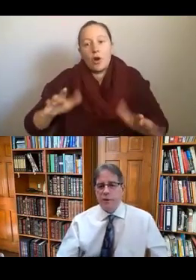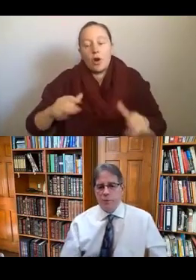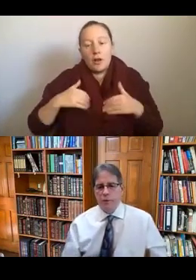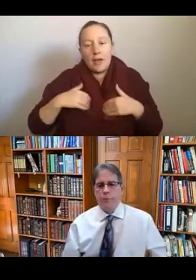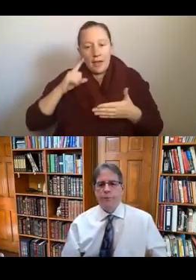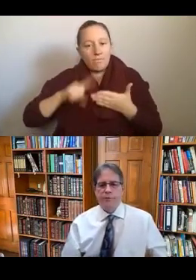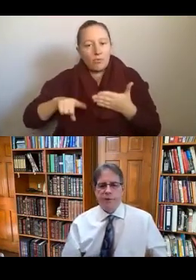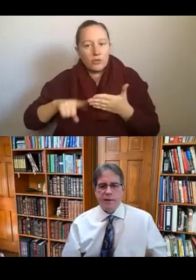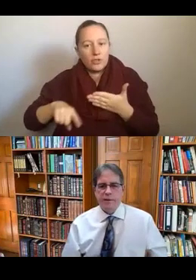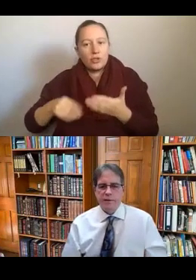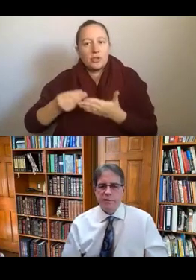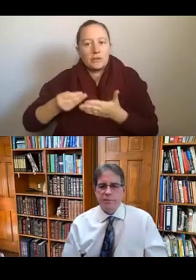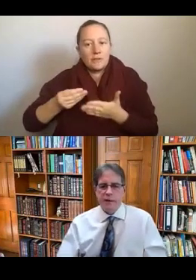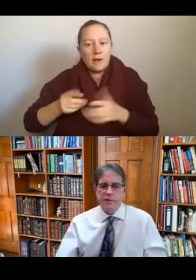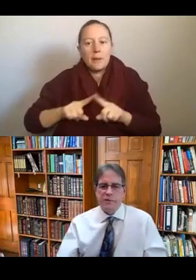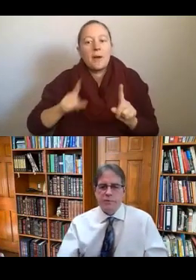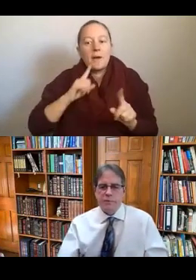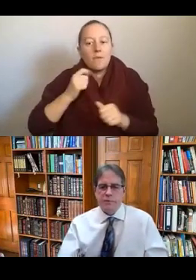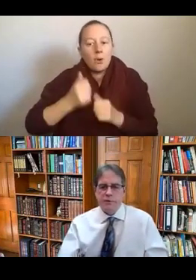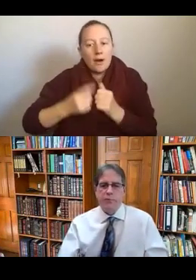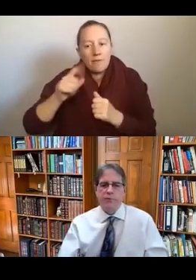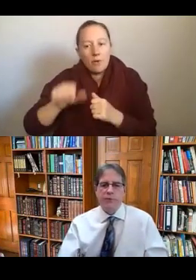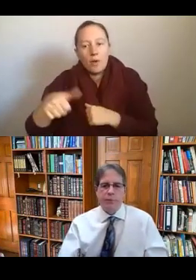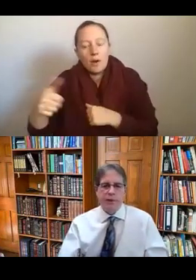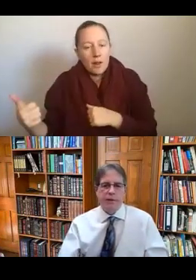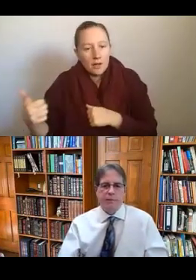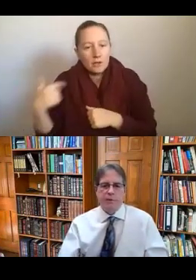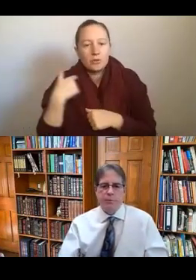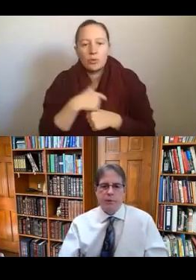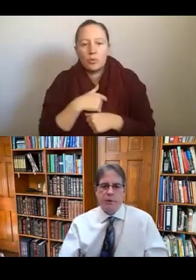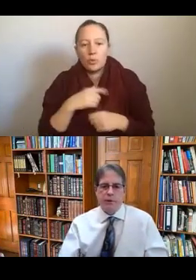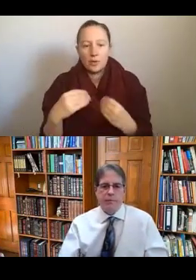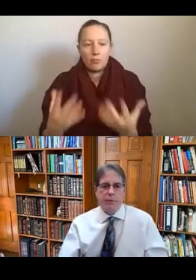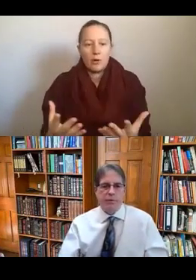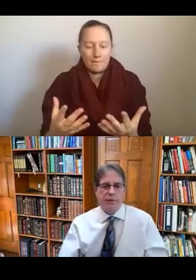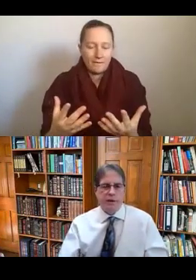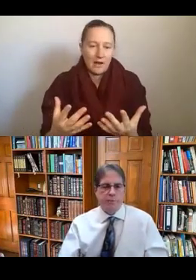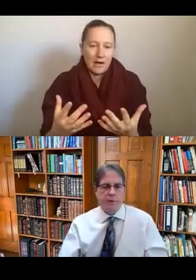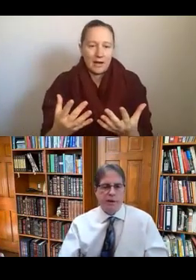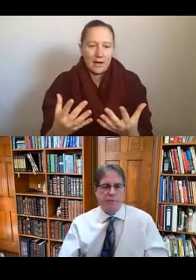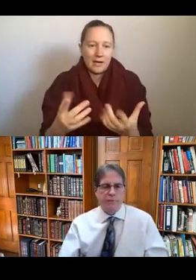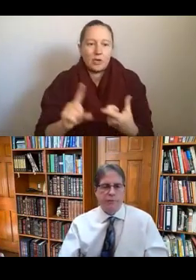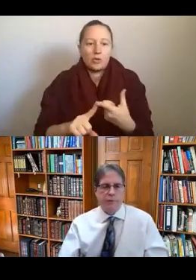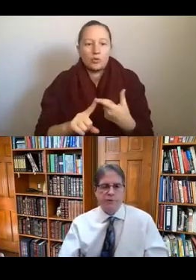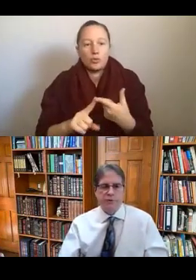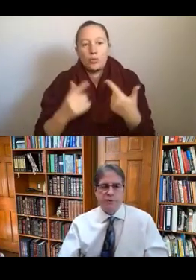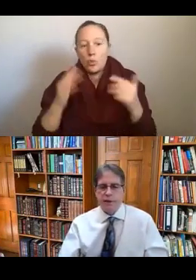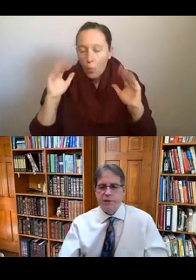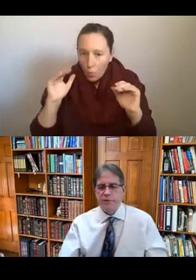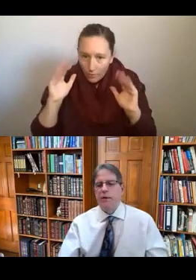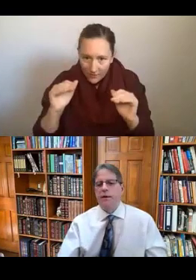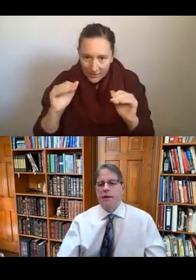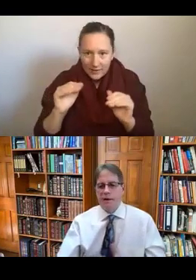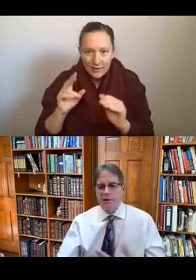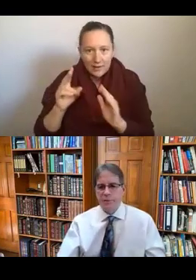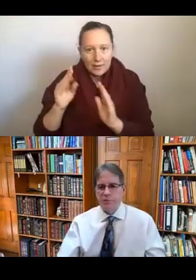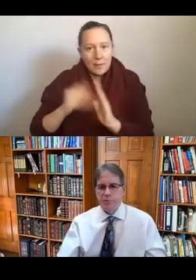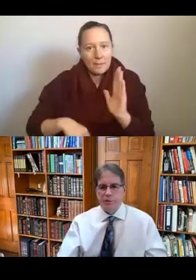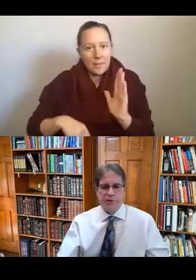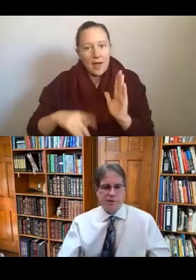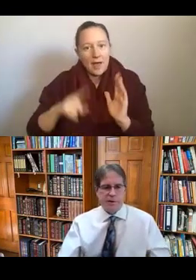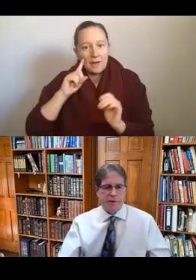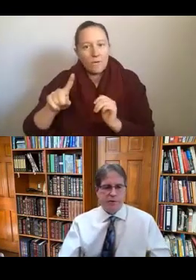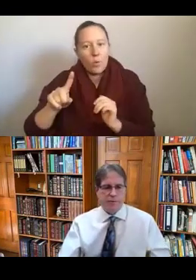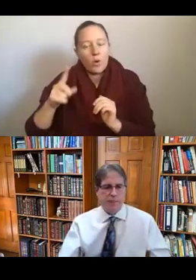else, we provide these mechanisms to hopefully bring them to the point where they can apply for research grants as